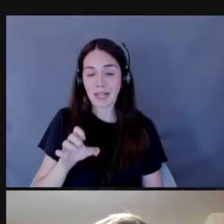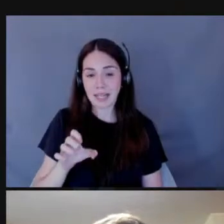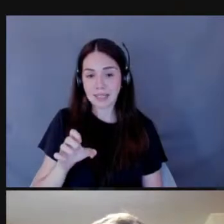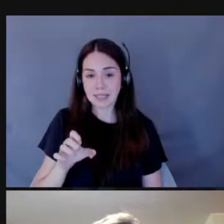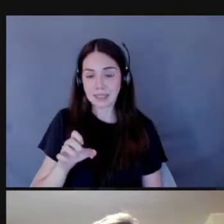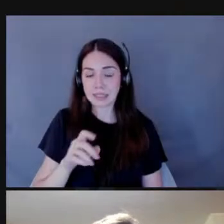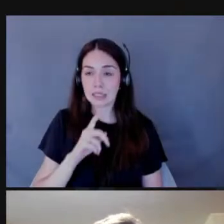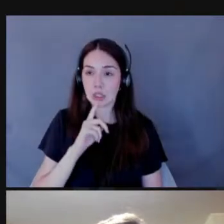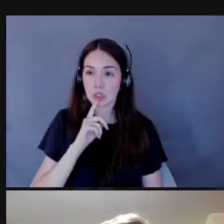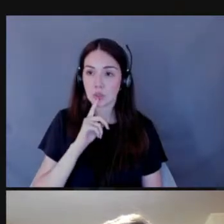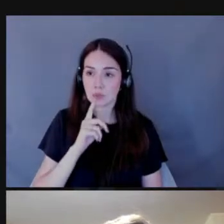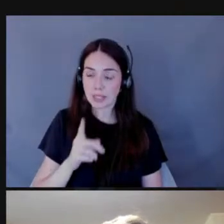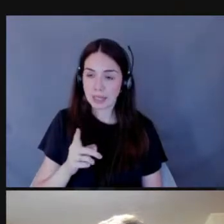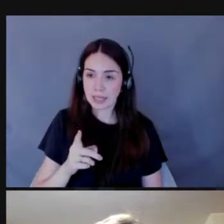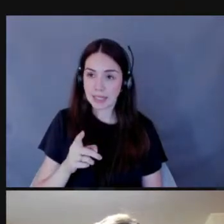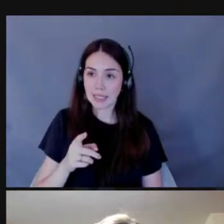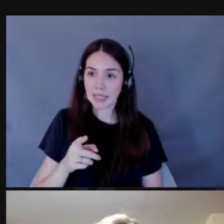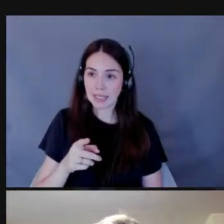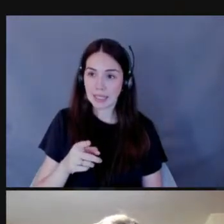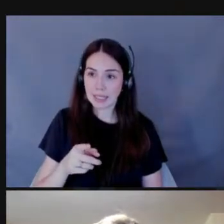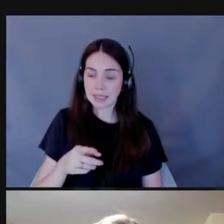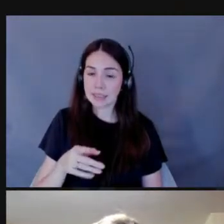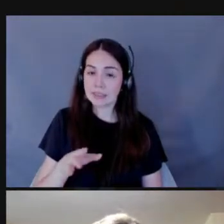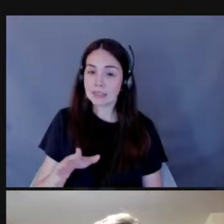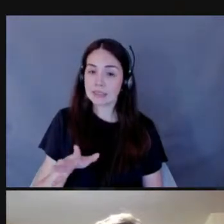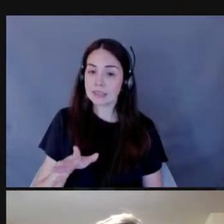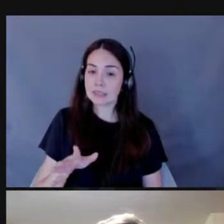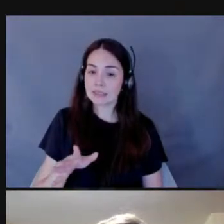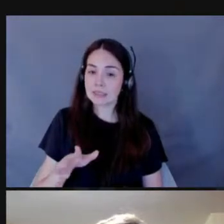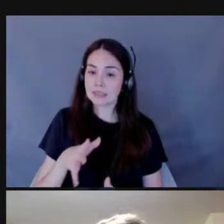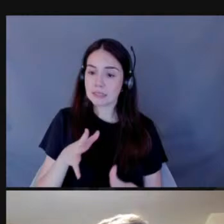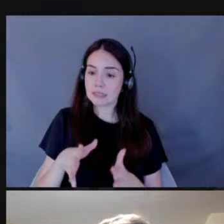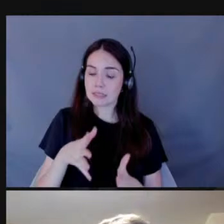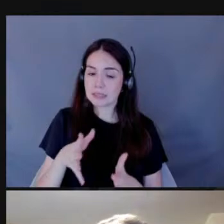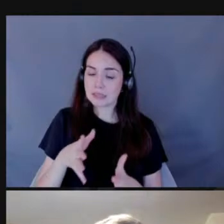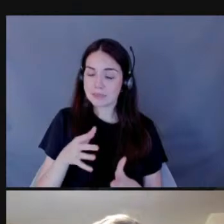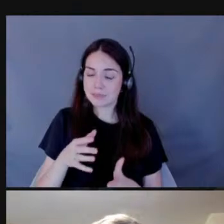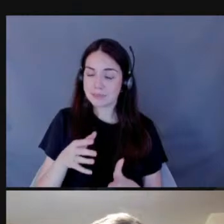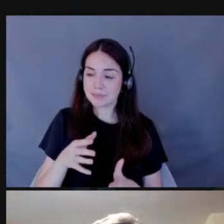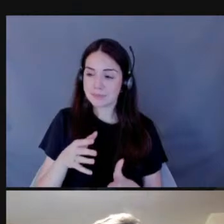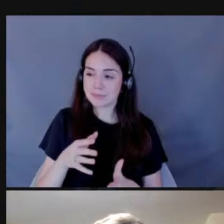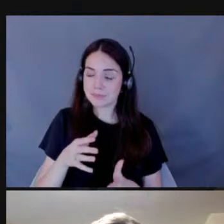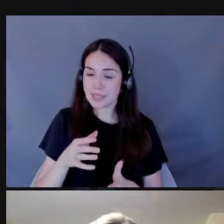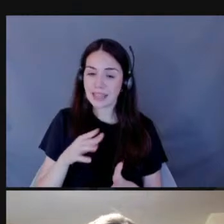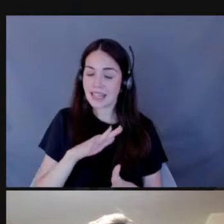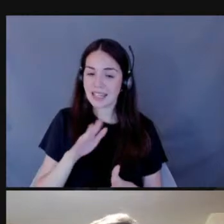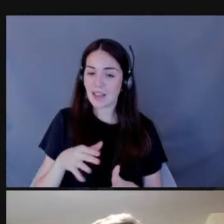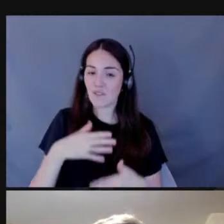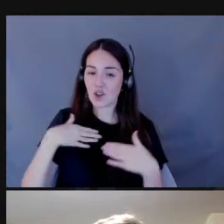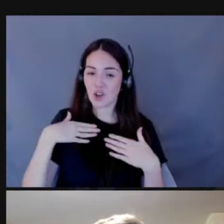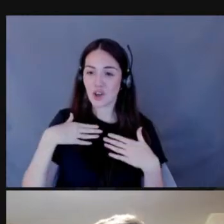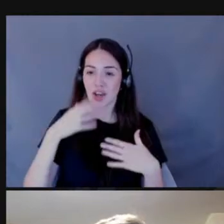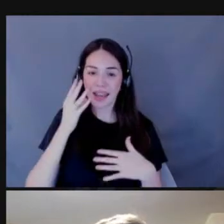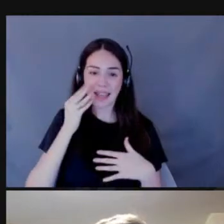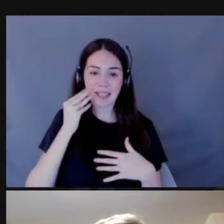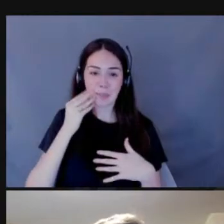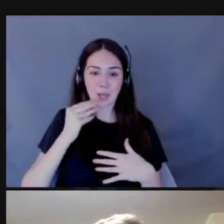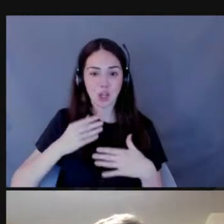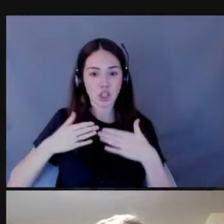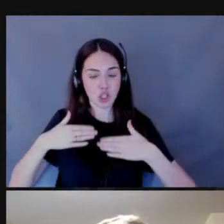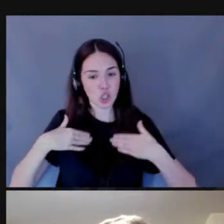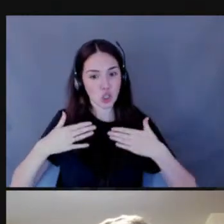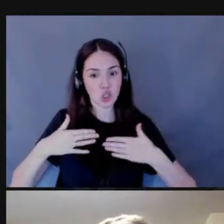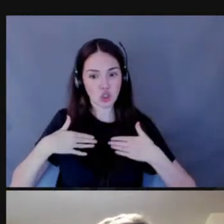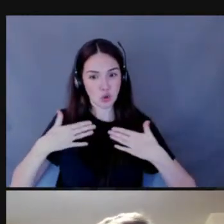say the least. And they never really experienced the kind of joy, I think, from celebrity that taking a movie